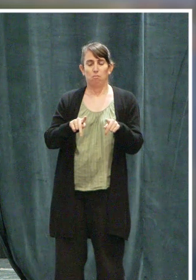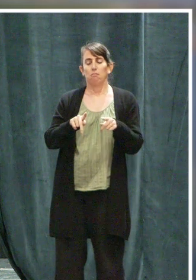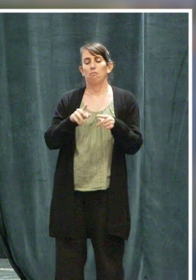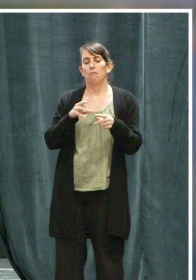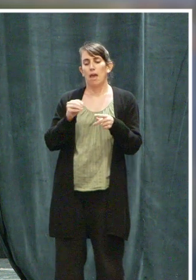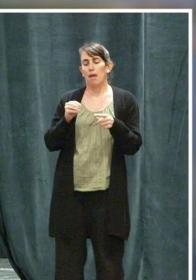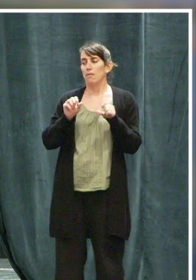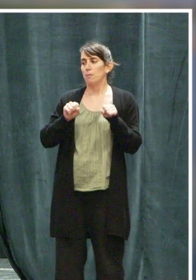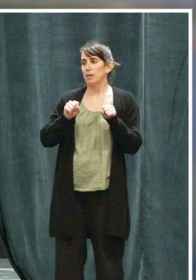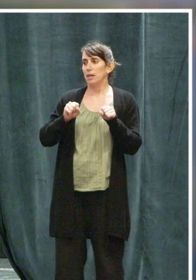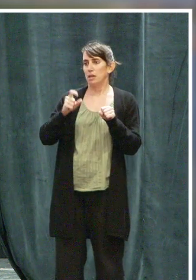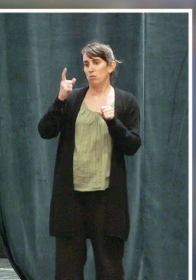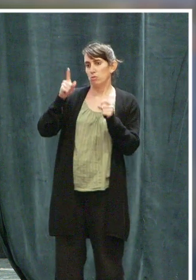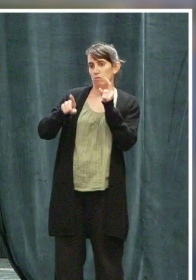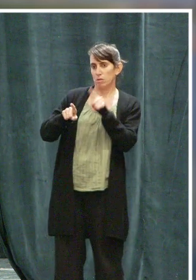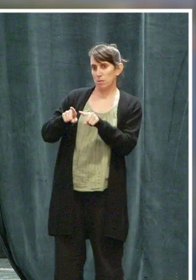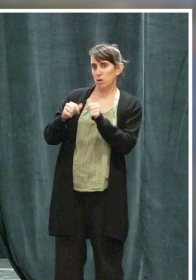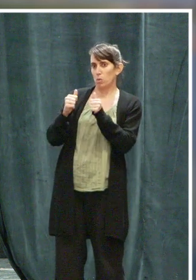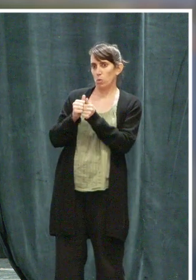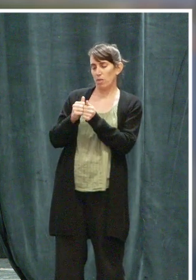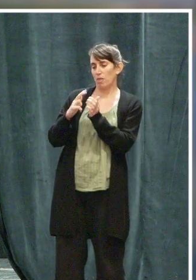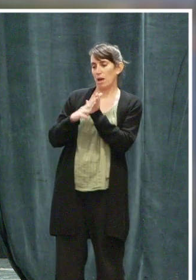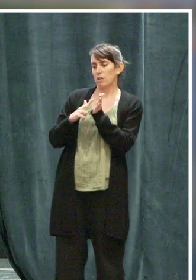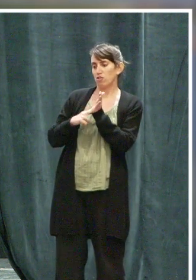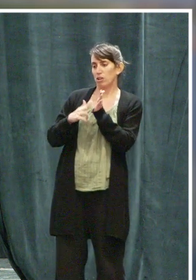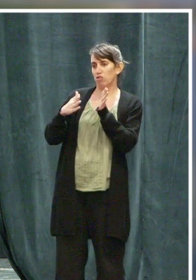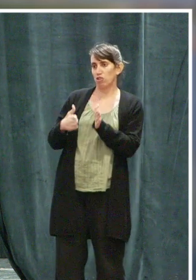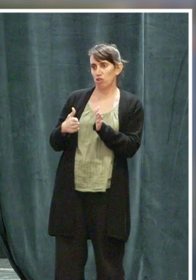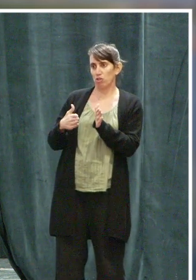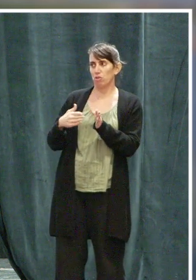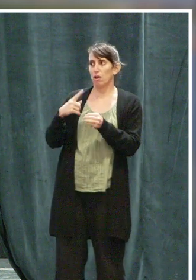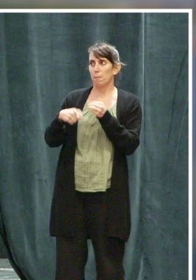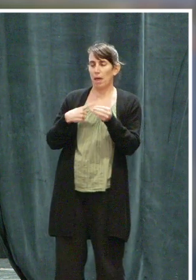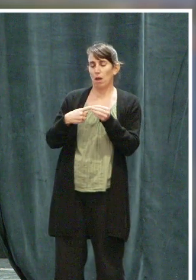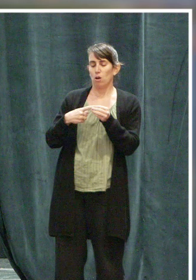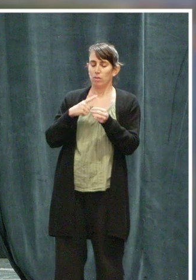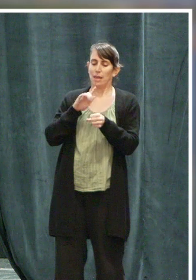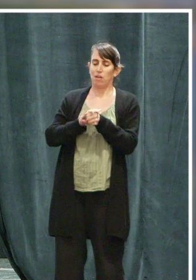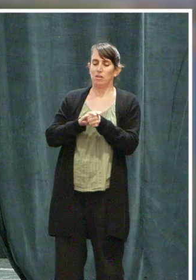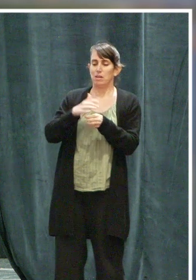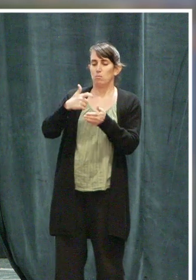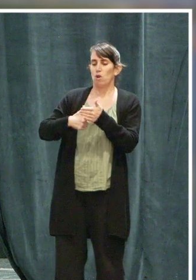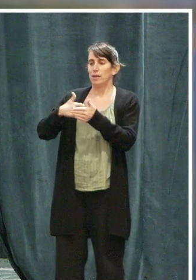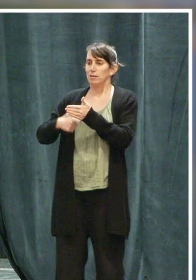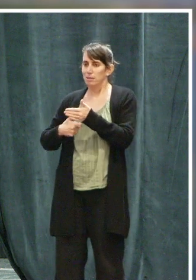to reach agreement with the Progressive Design Build contractor on a guaranteed maximum price. So there's a little